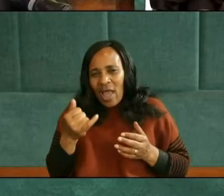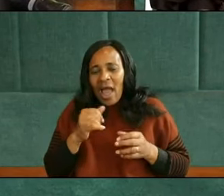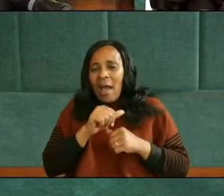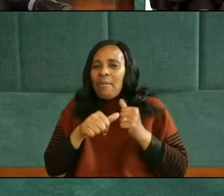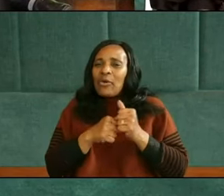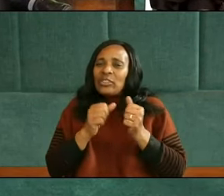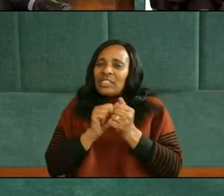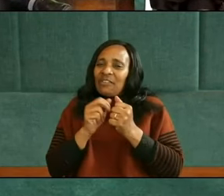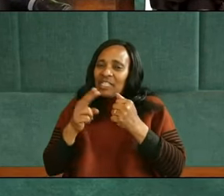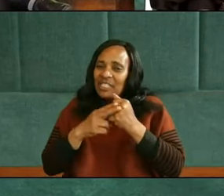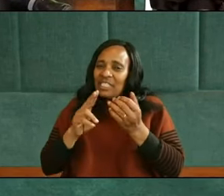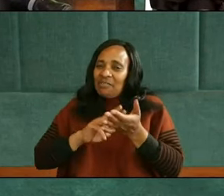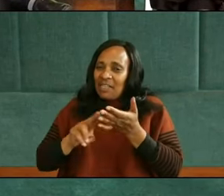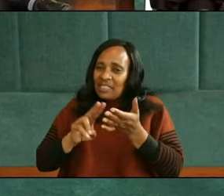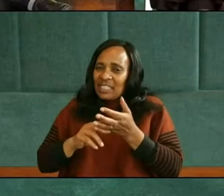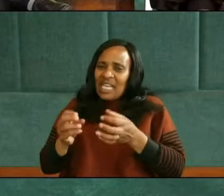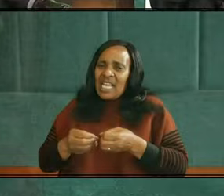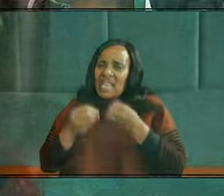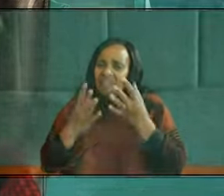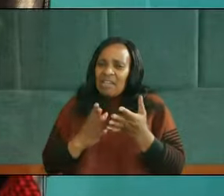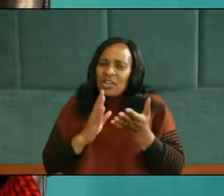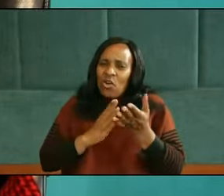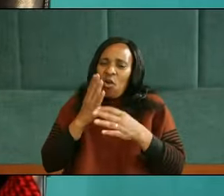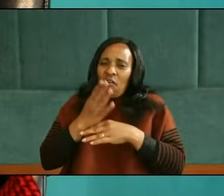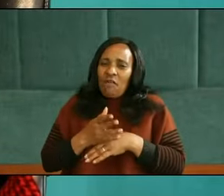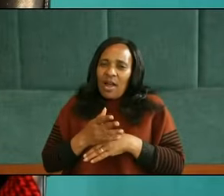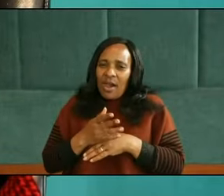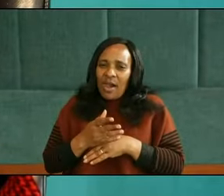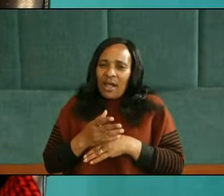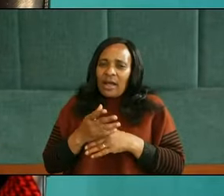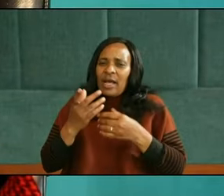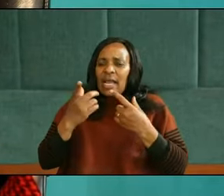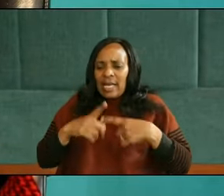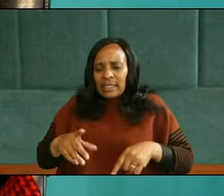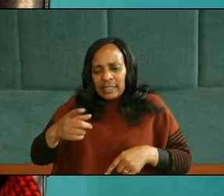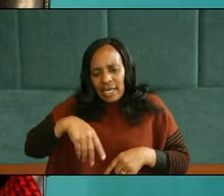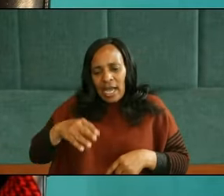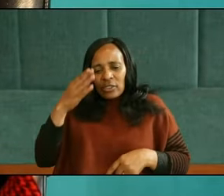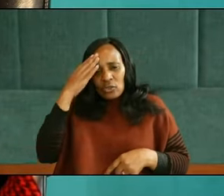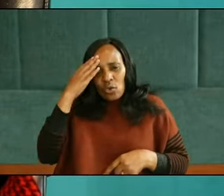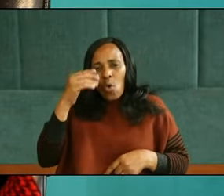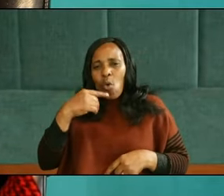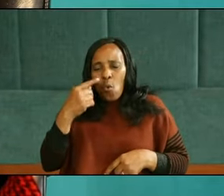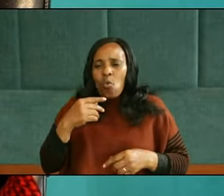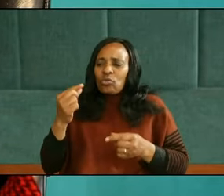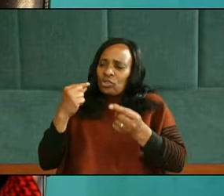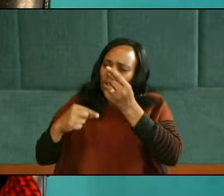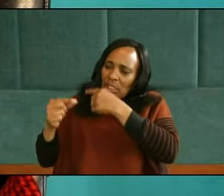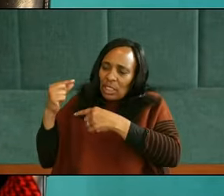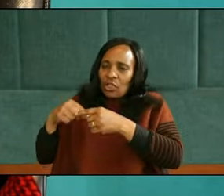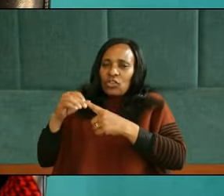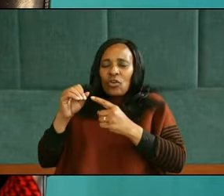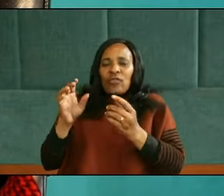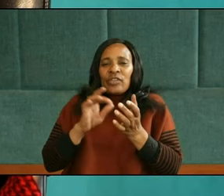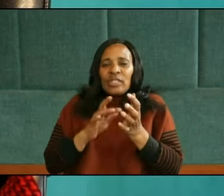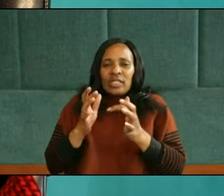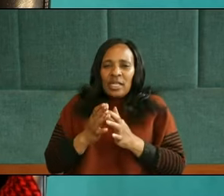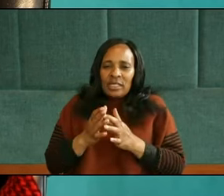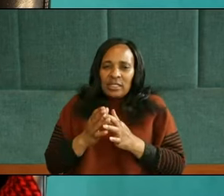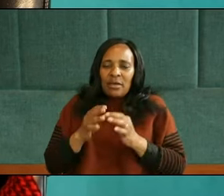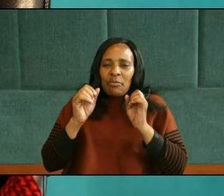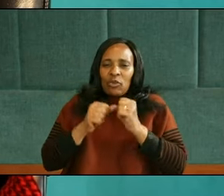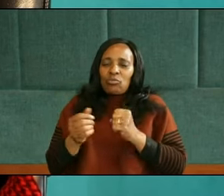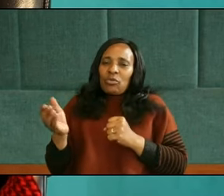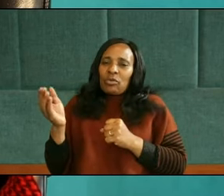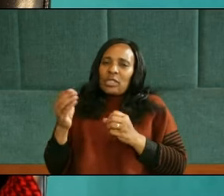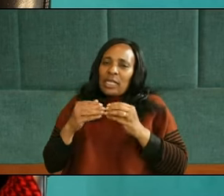17 verses, have been given over to actually just letting us know who was in the genealogy of Jesus. And they lead back